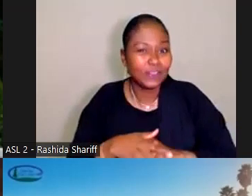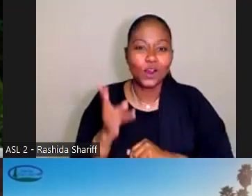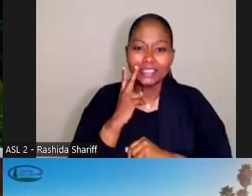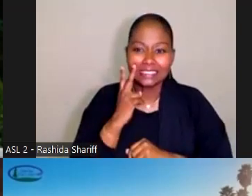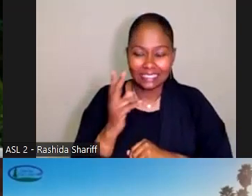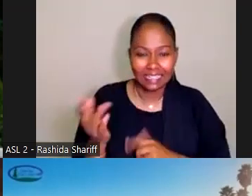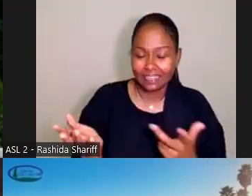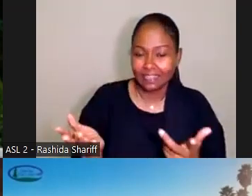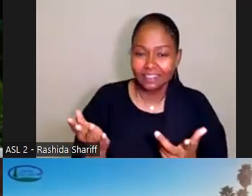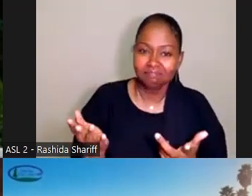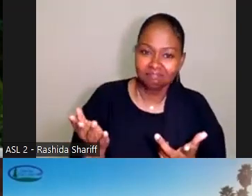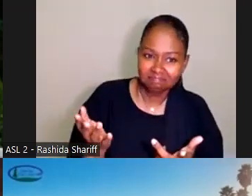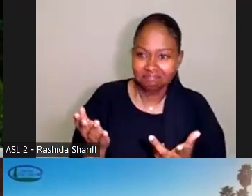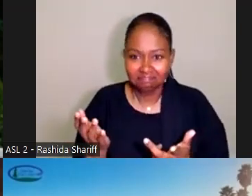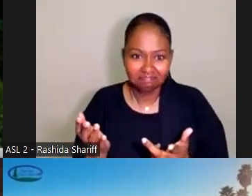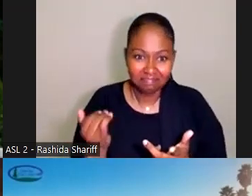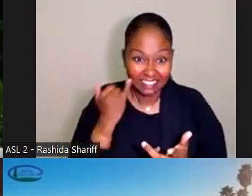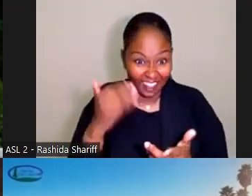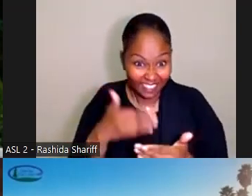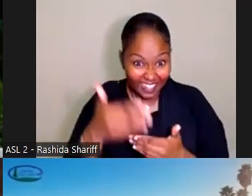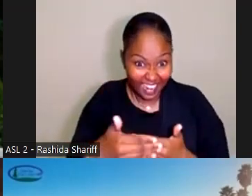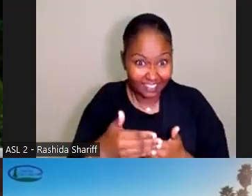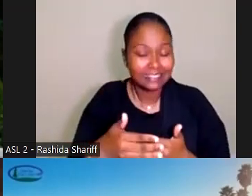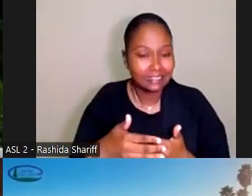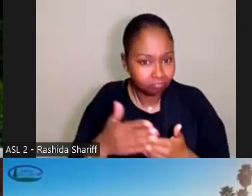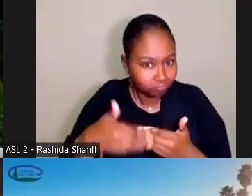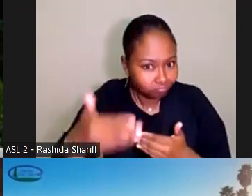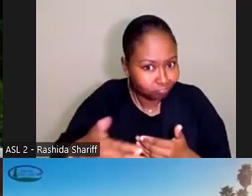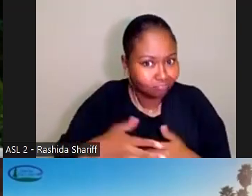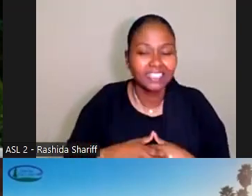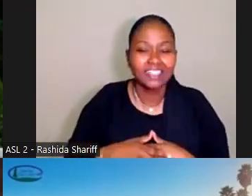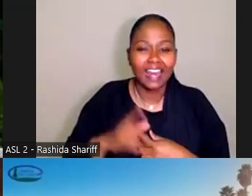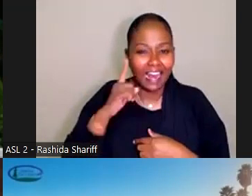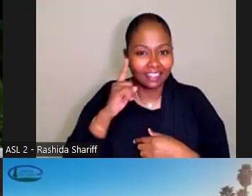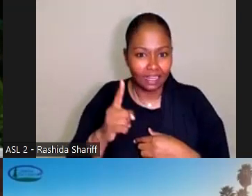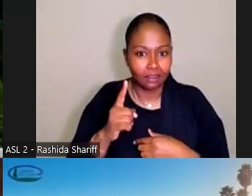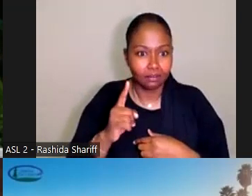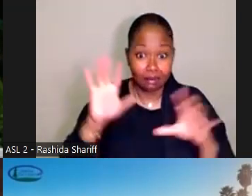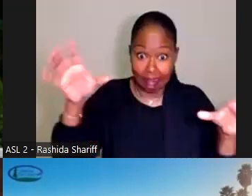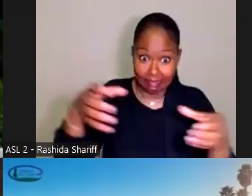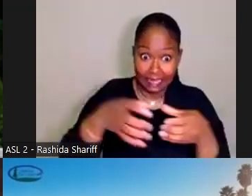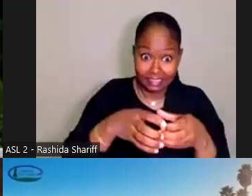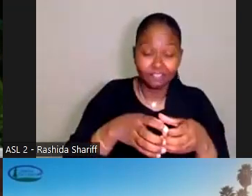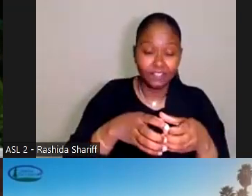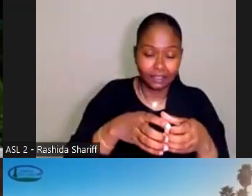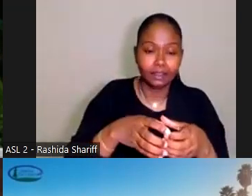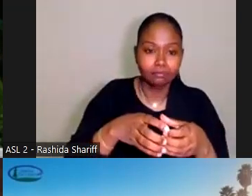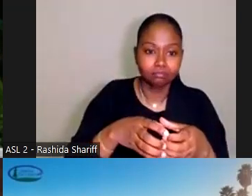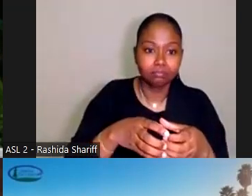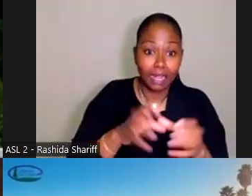be, one of the next steps. And I think that collectively as a group, we need to drive towards